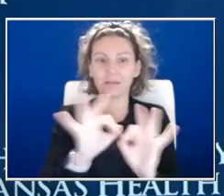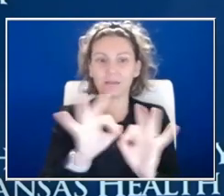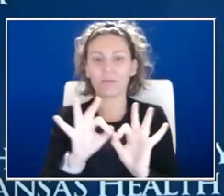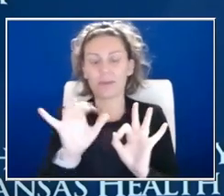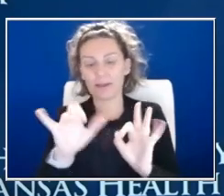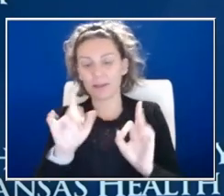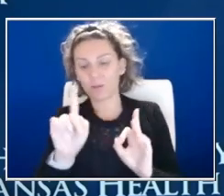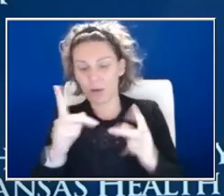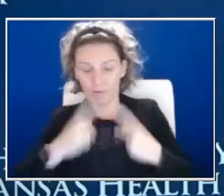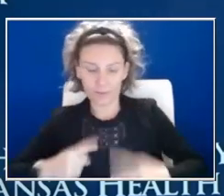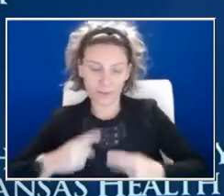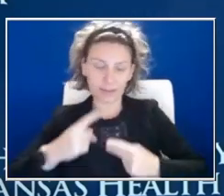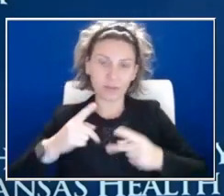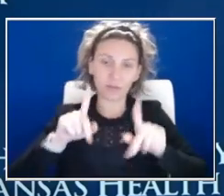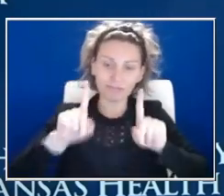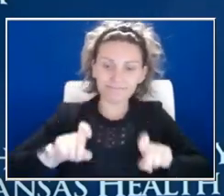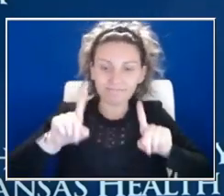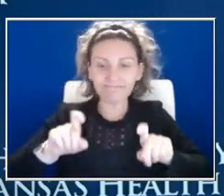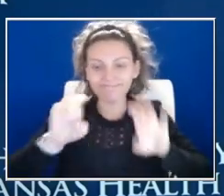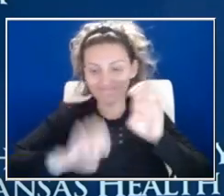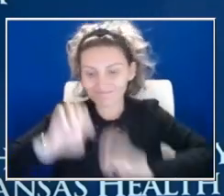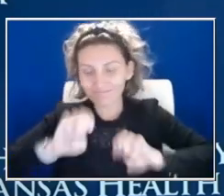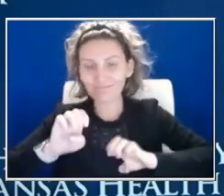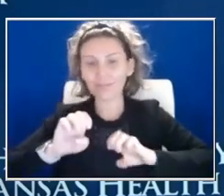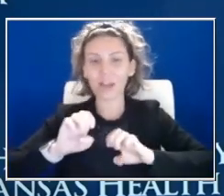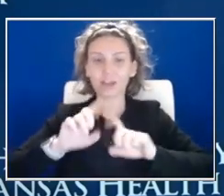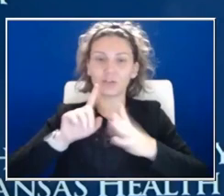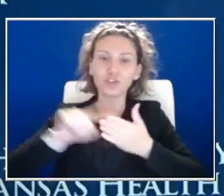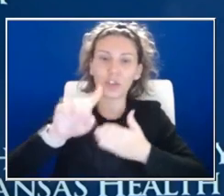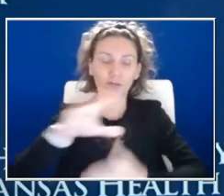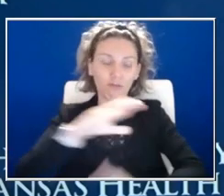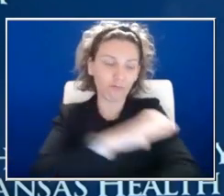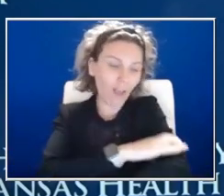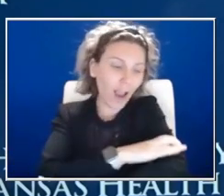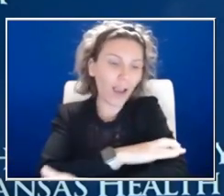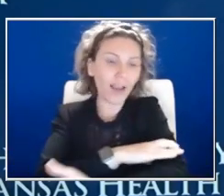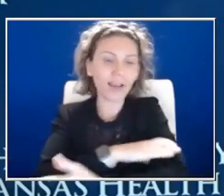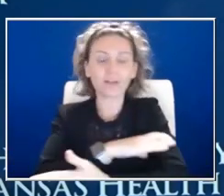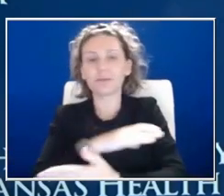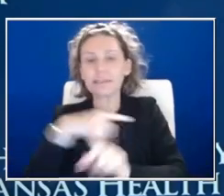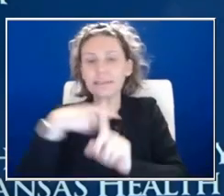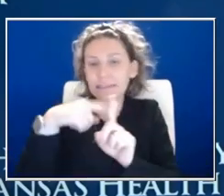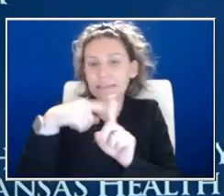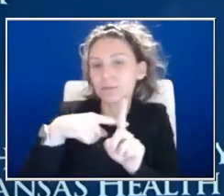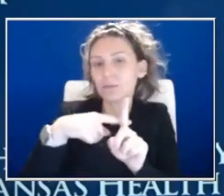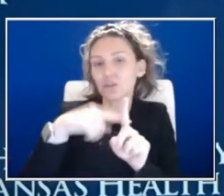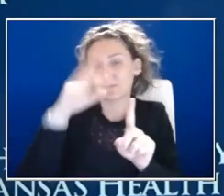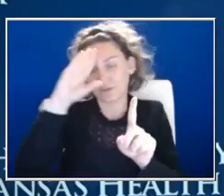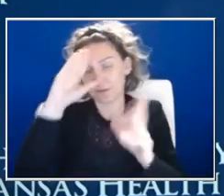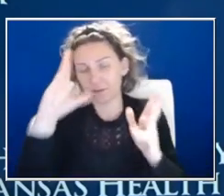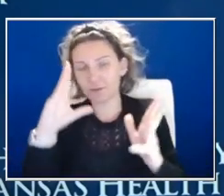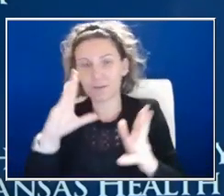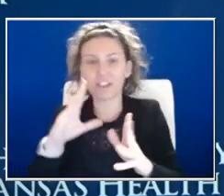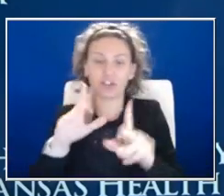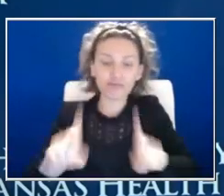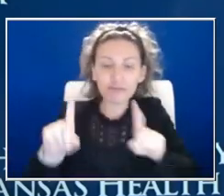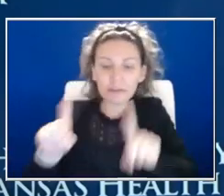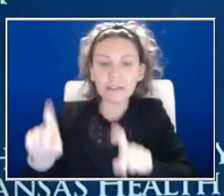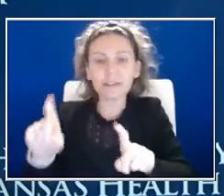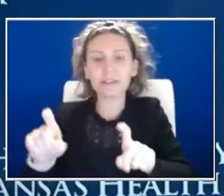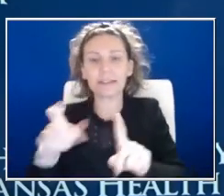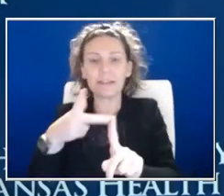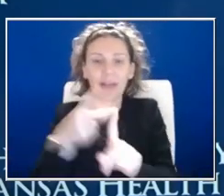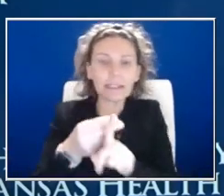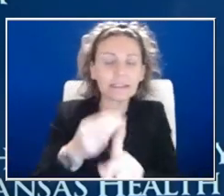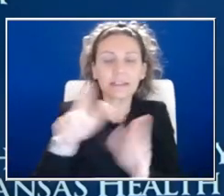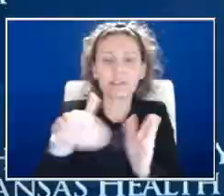exam and checking someone's vitals and going over all of those screenings and vaccines and labs and things that we need to do to make